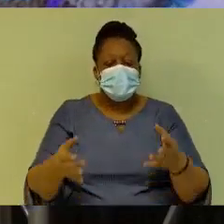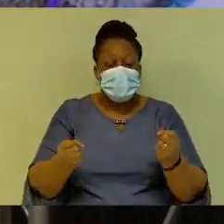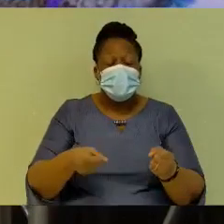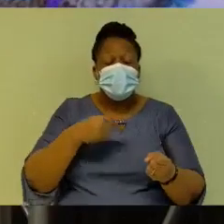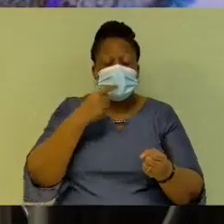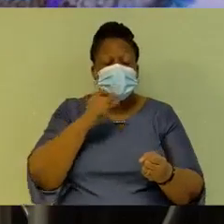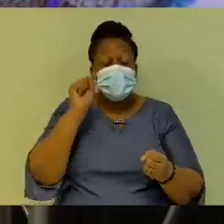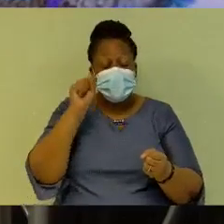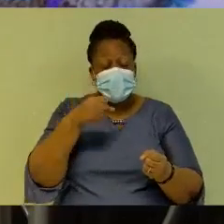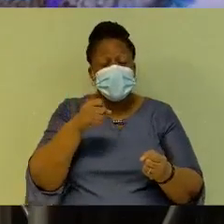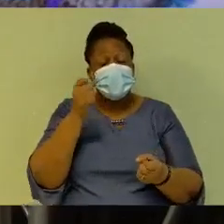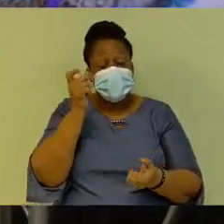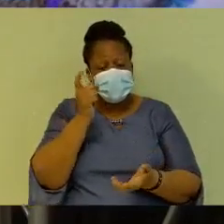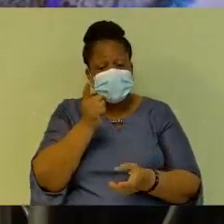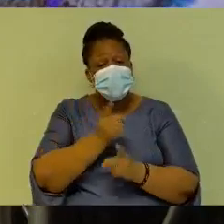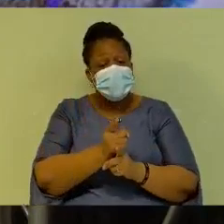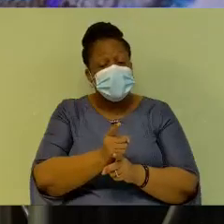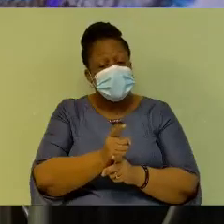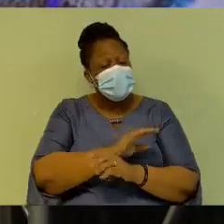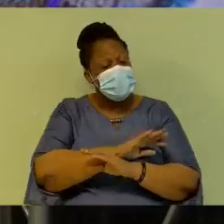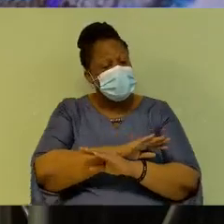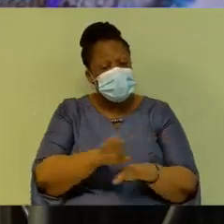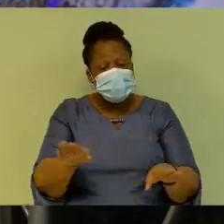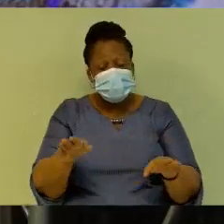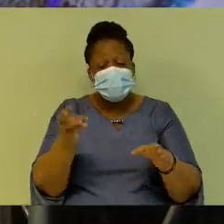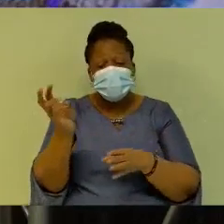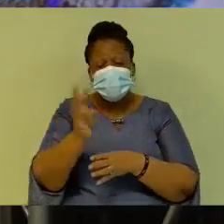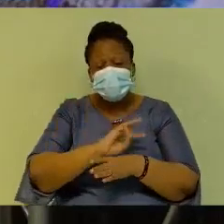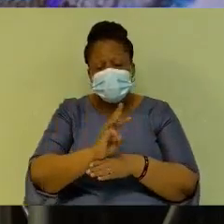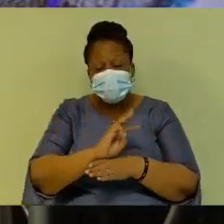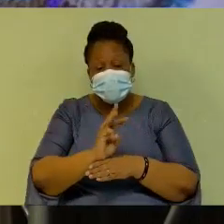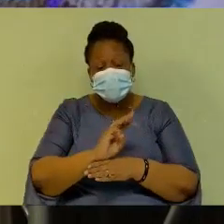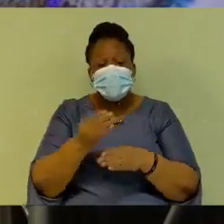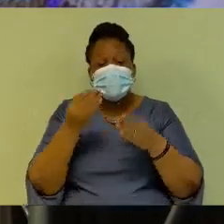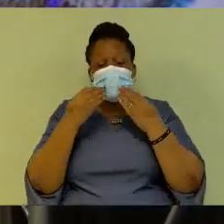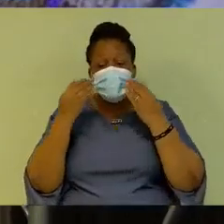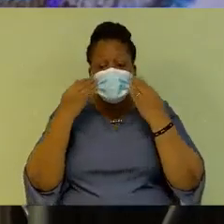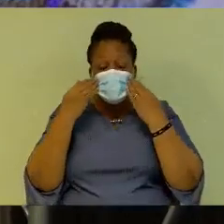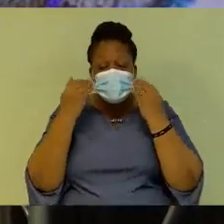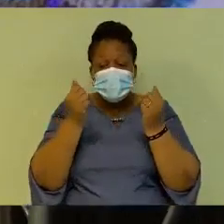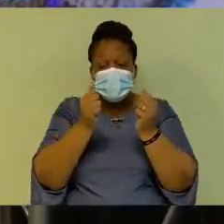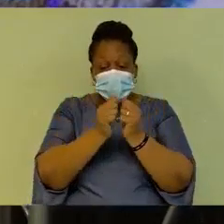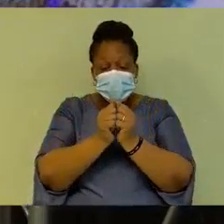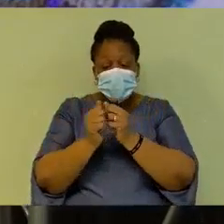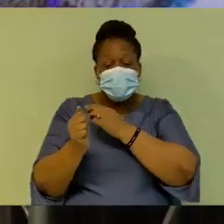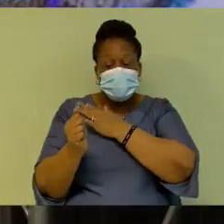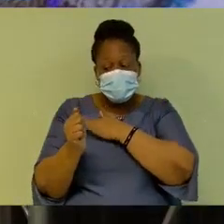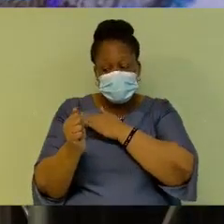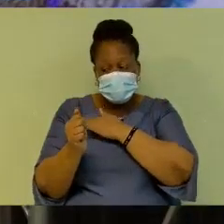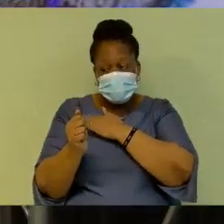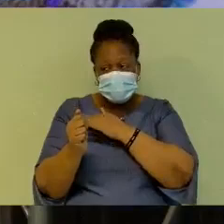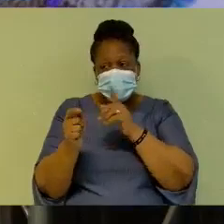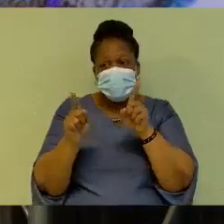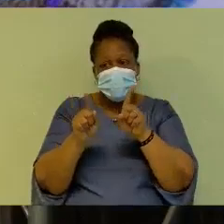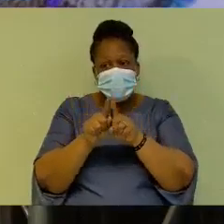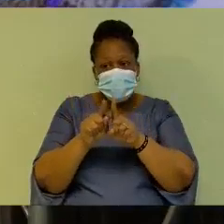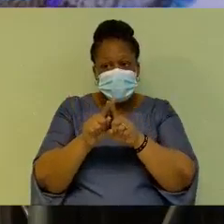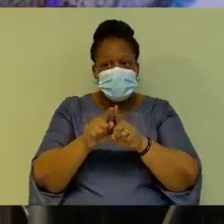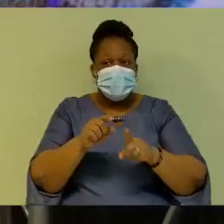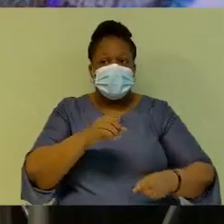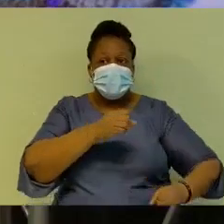this notice, and that the police force will be vigilant in enforcing